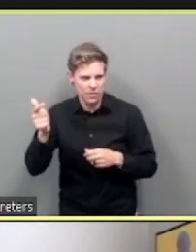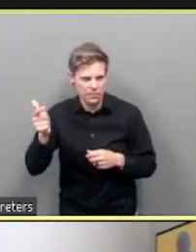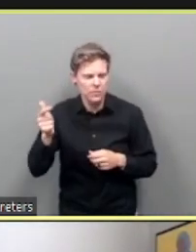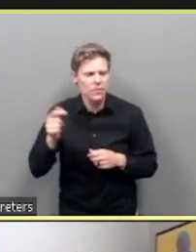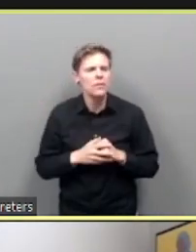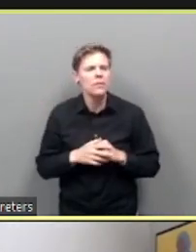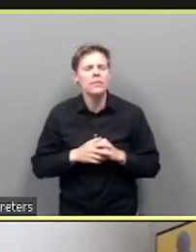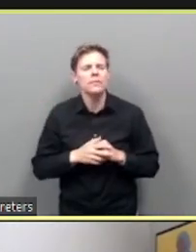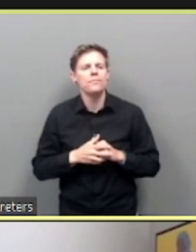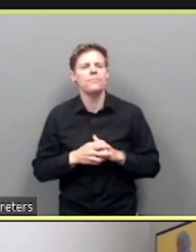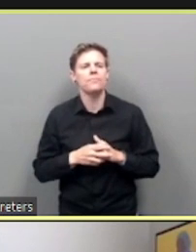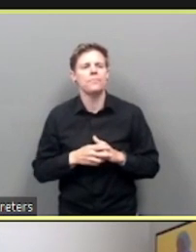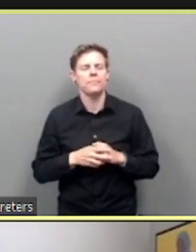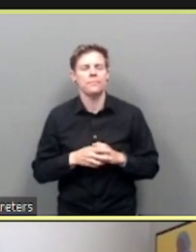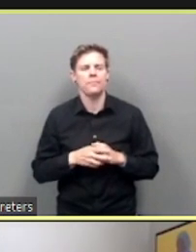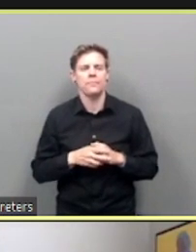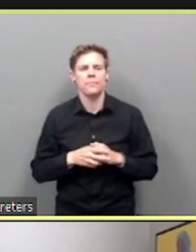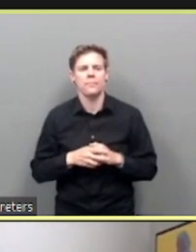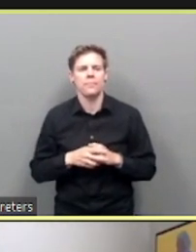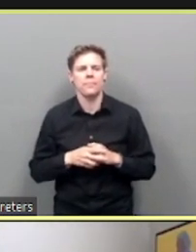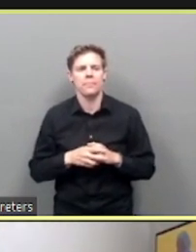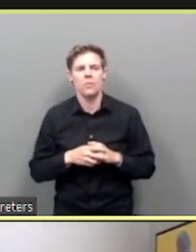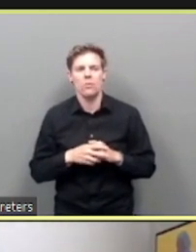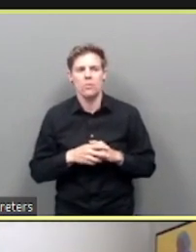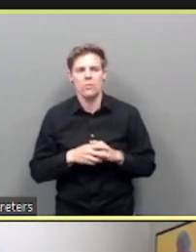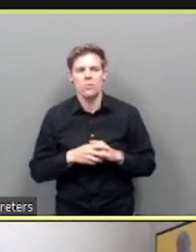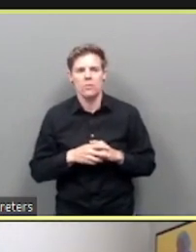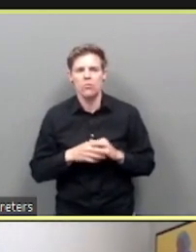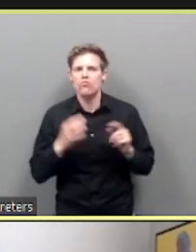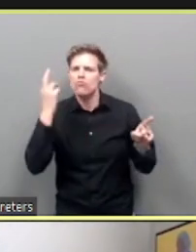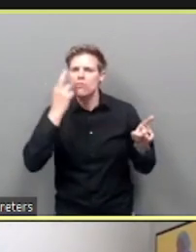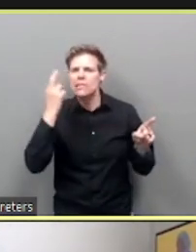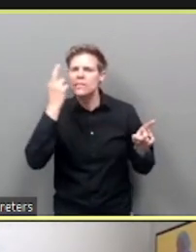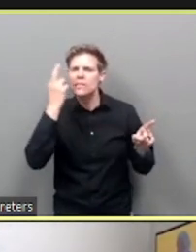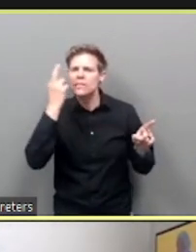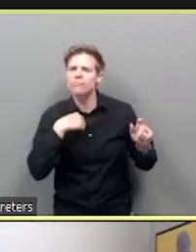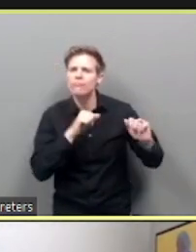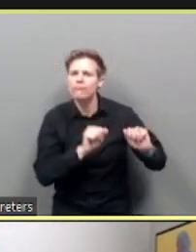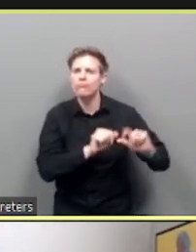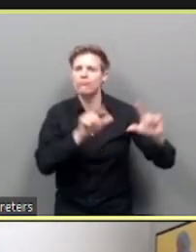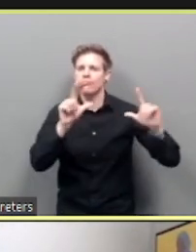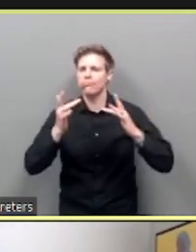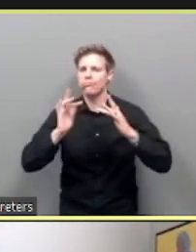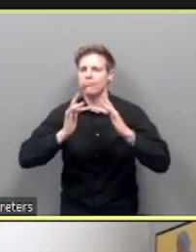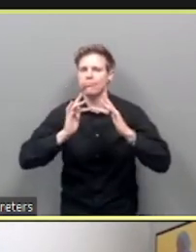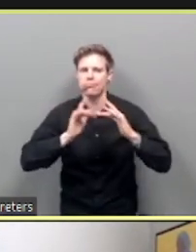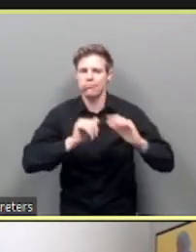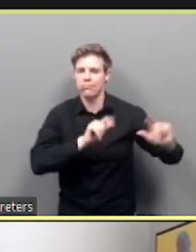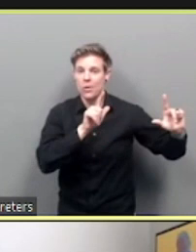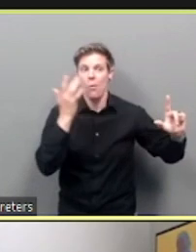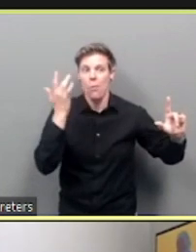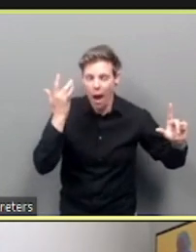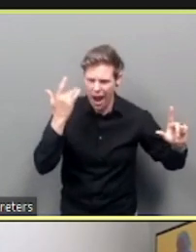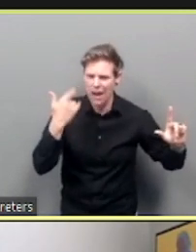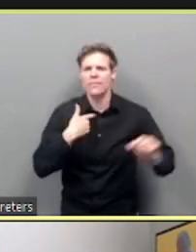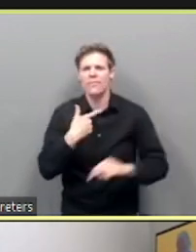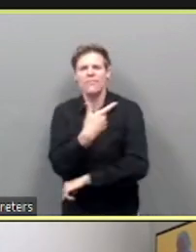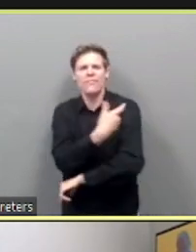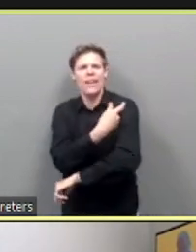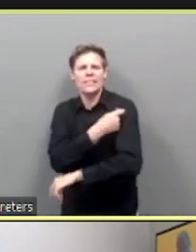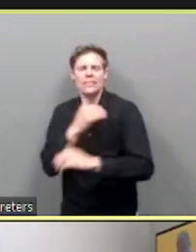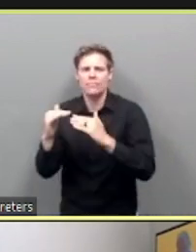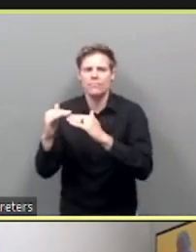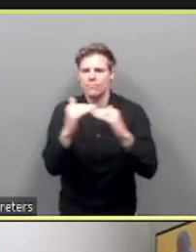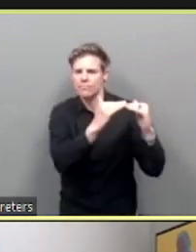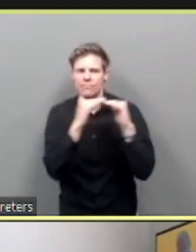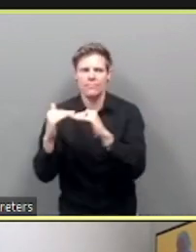us to put this up online, but the reason why we have these vaccine equity reports is to give back to the community so that the communities